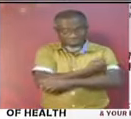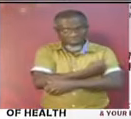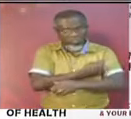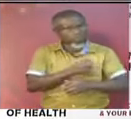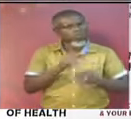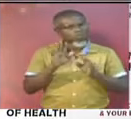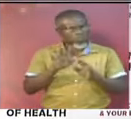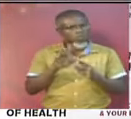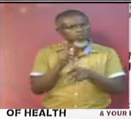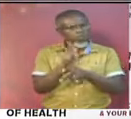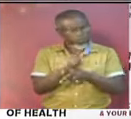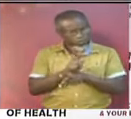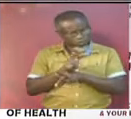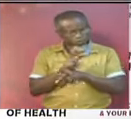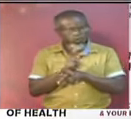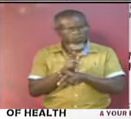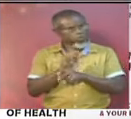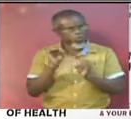I-95.5.